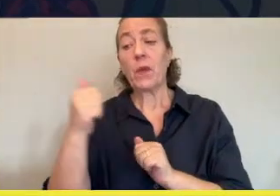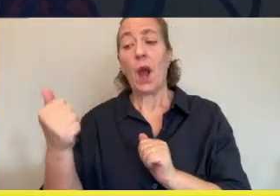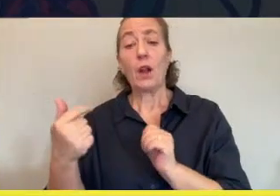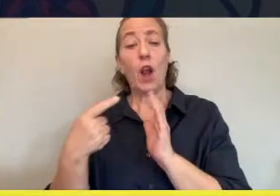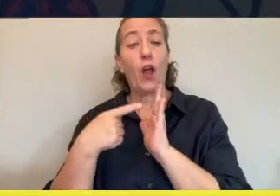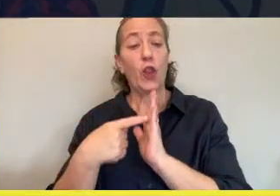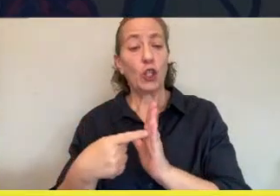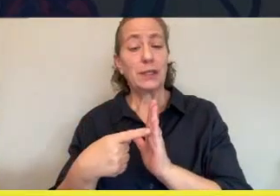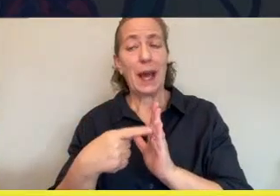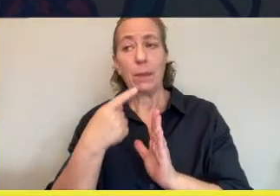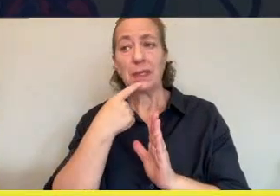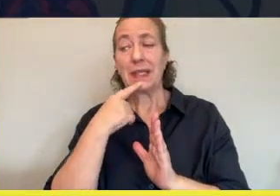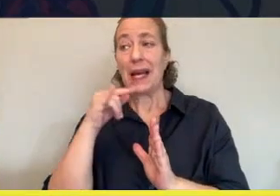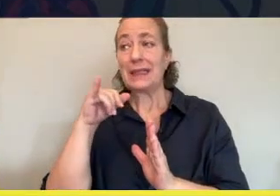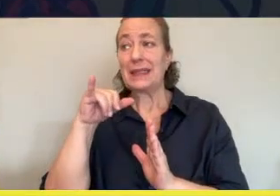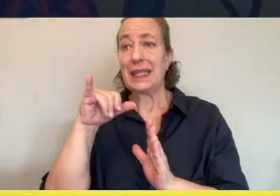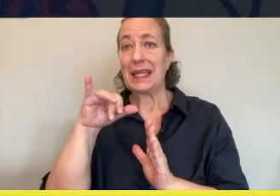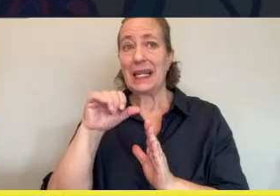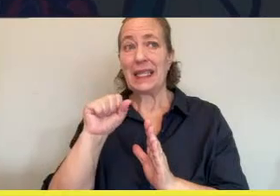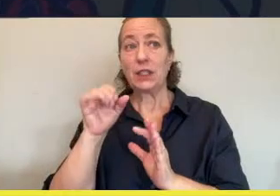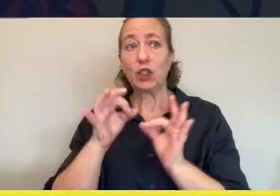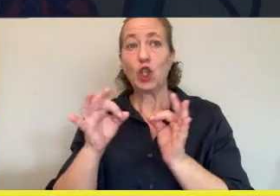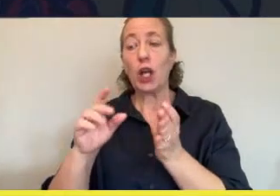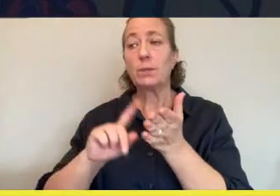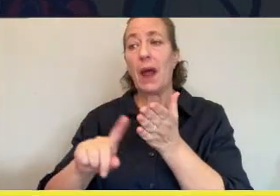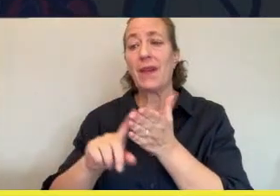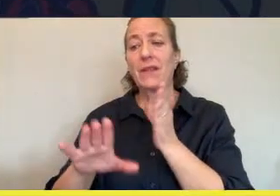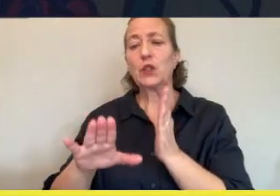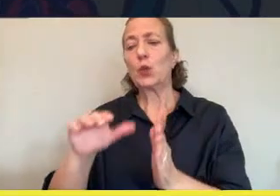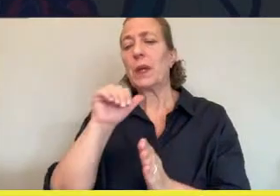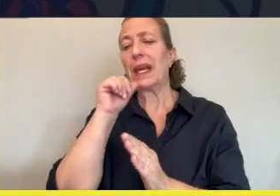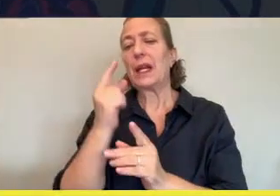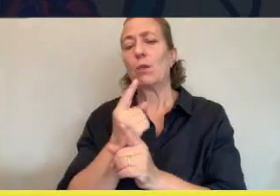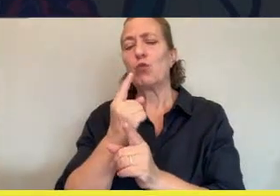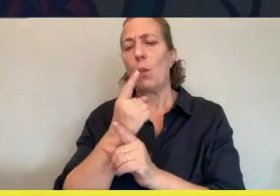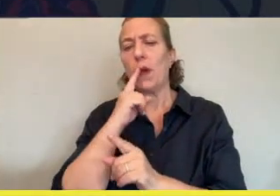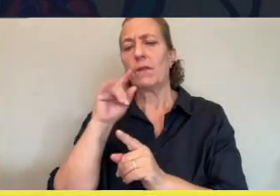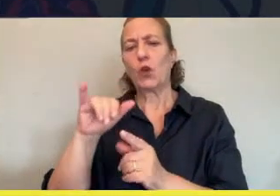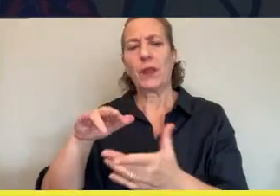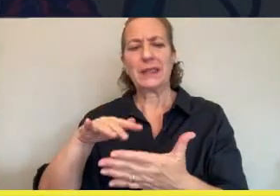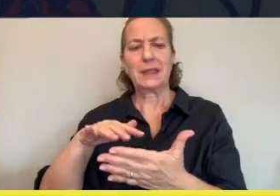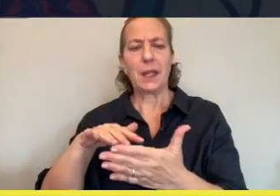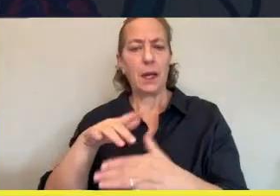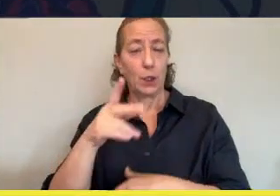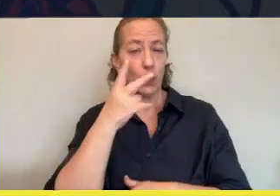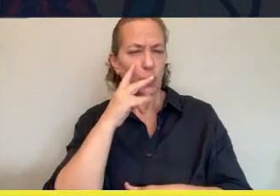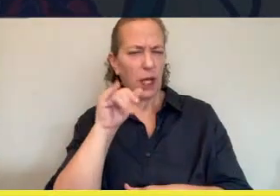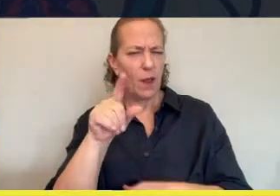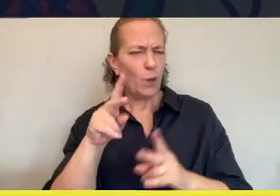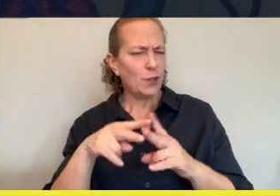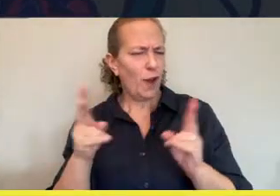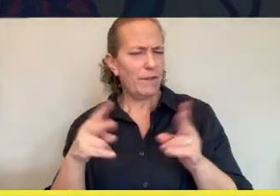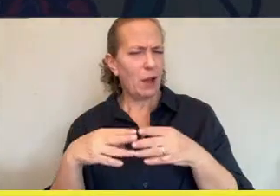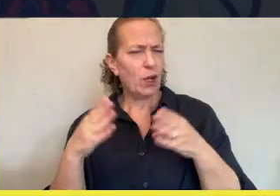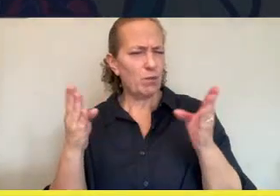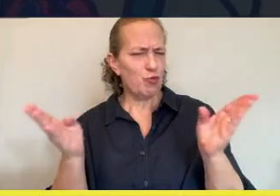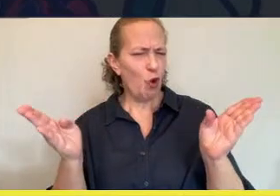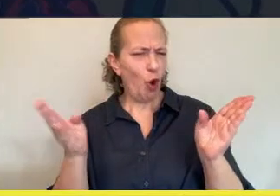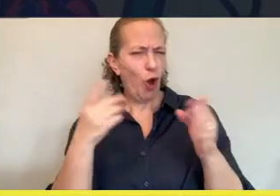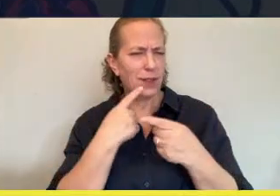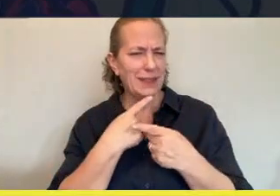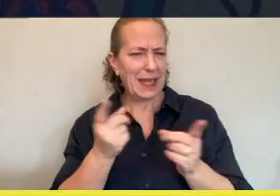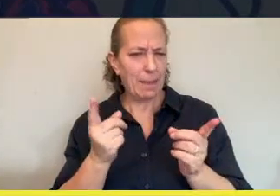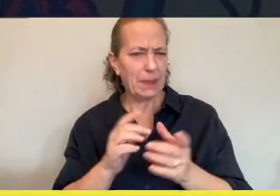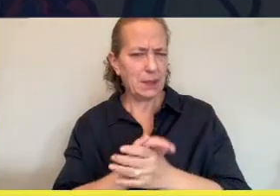say, is judged by the investigator to be inappropriate for the study. You can see that these are very broad statements. Few of